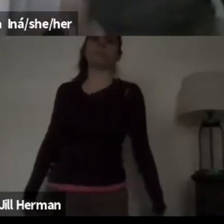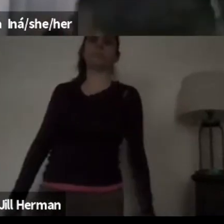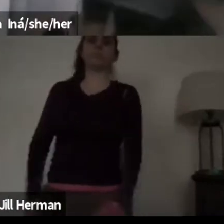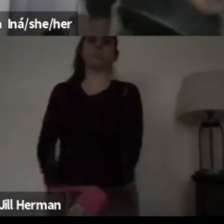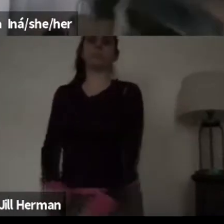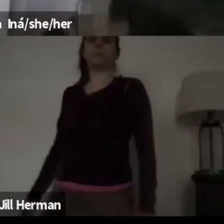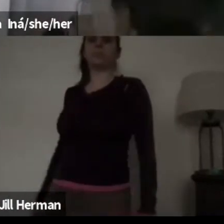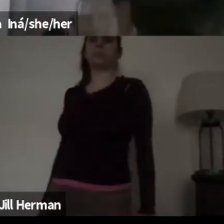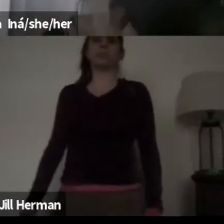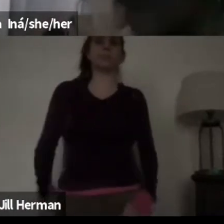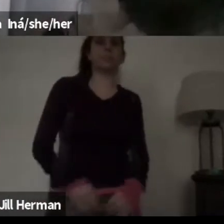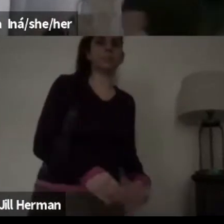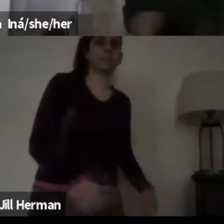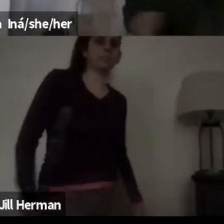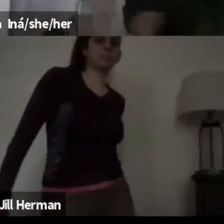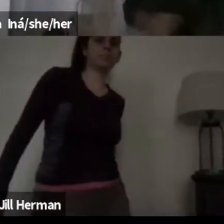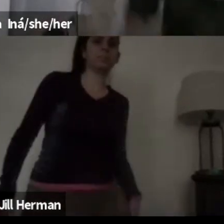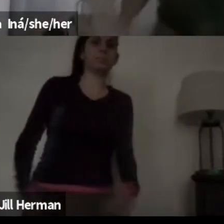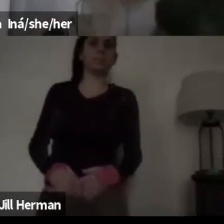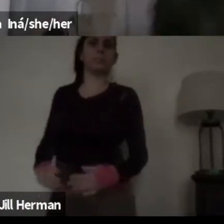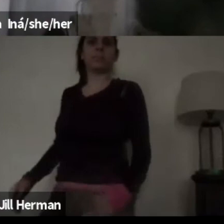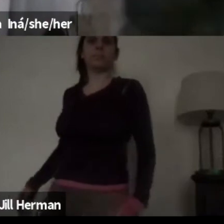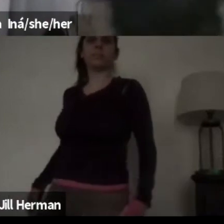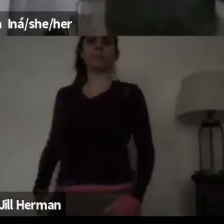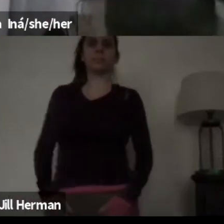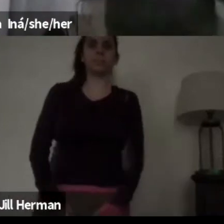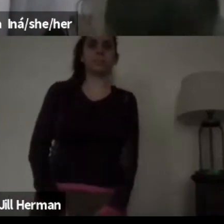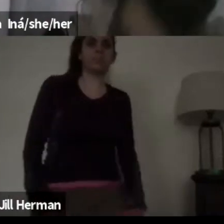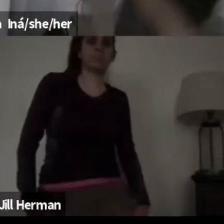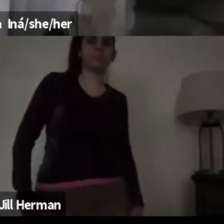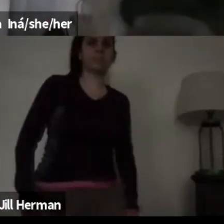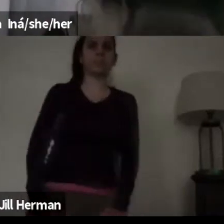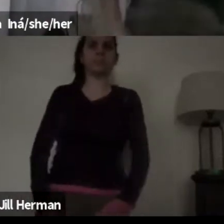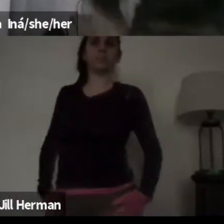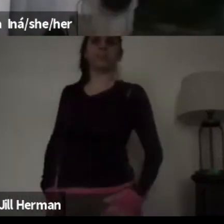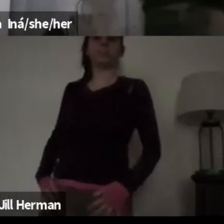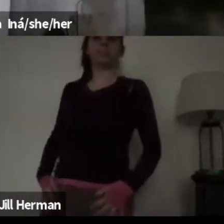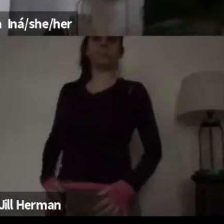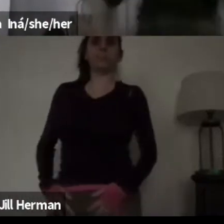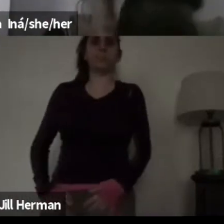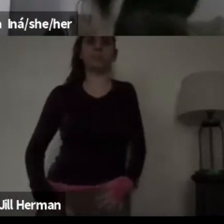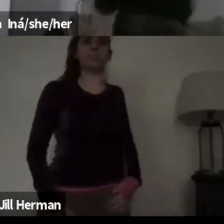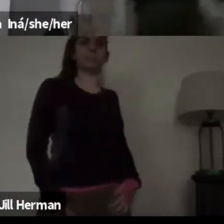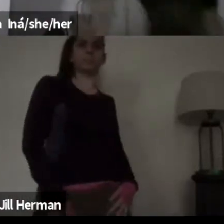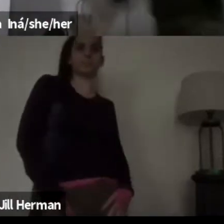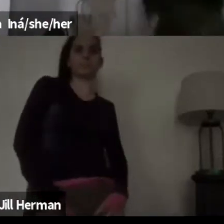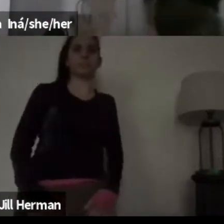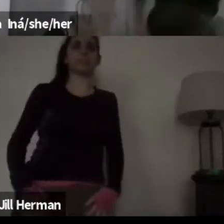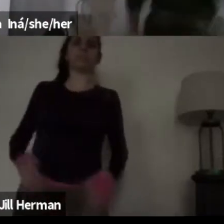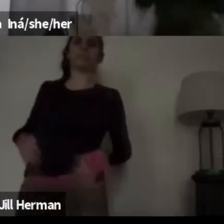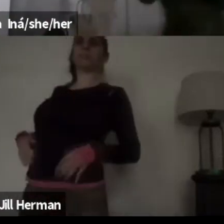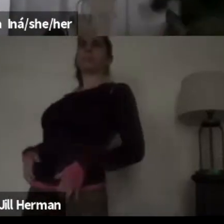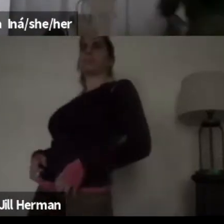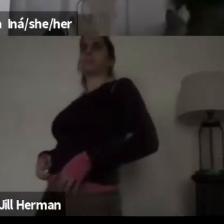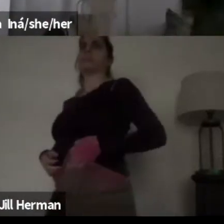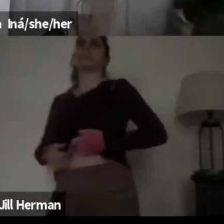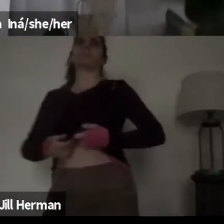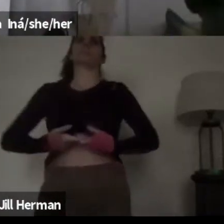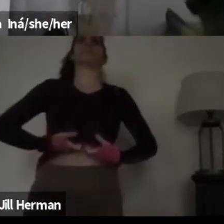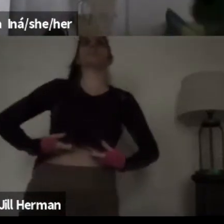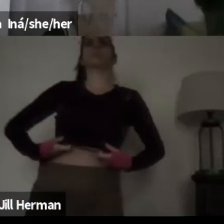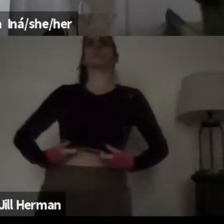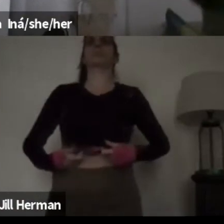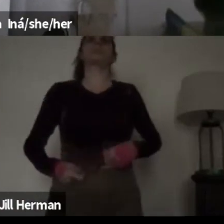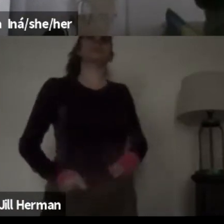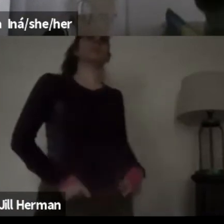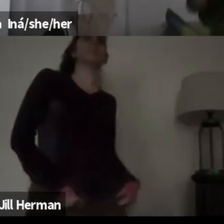zungangishilana. Dawo yami ayikholana, buso wami